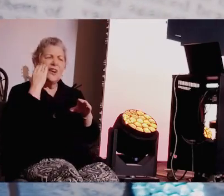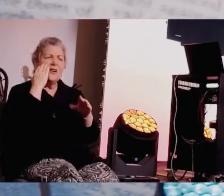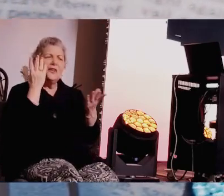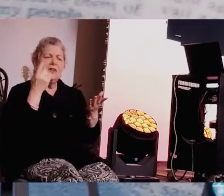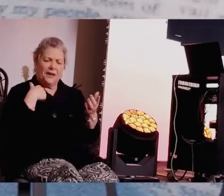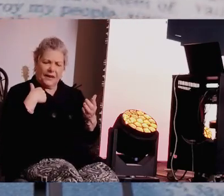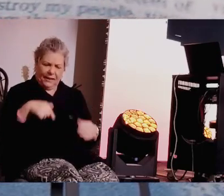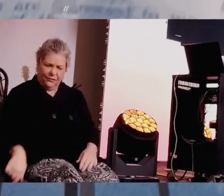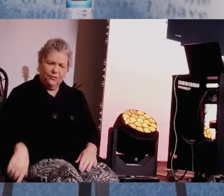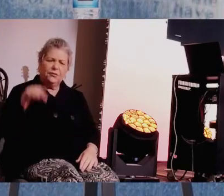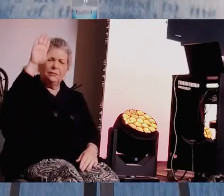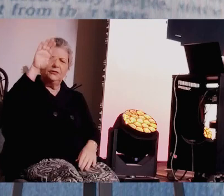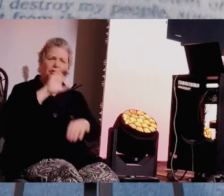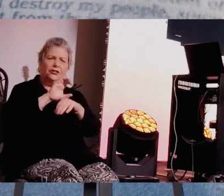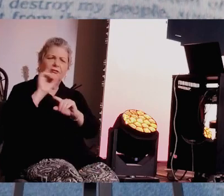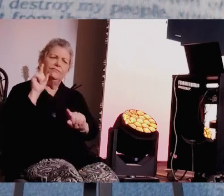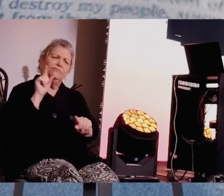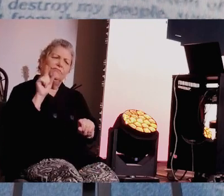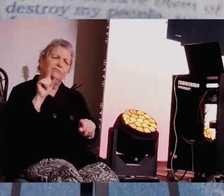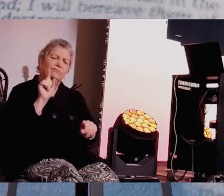I grew up in church and